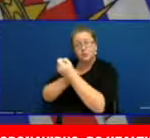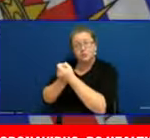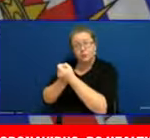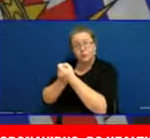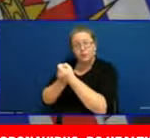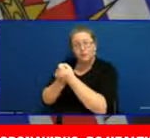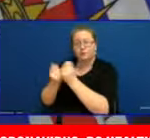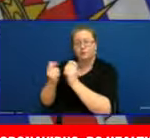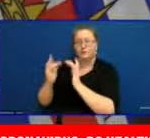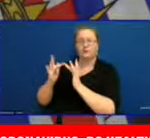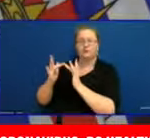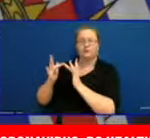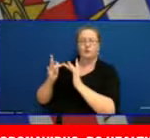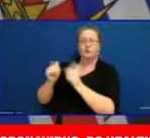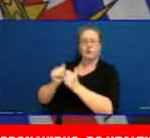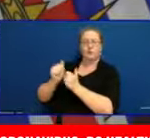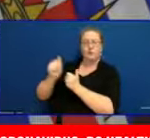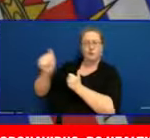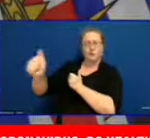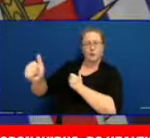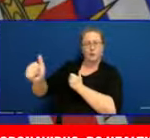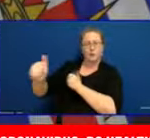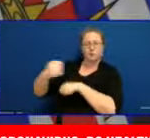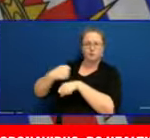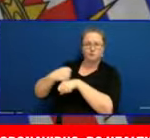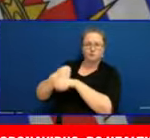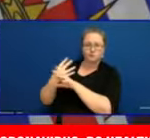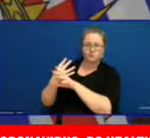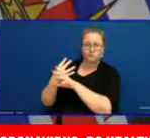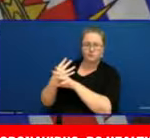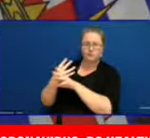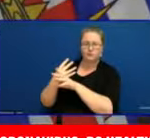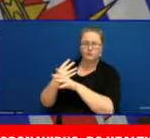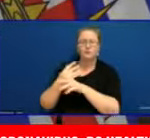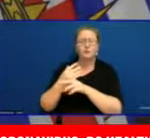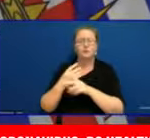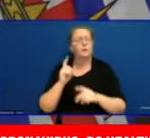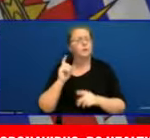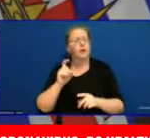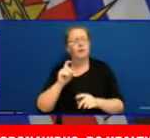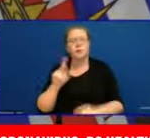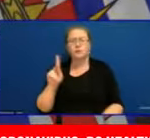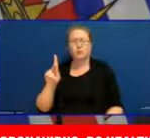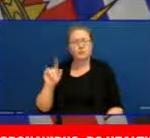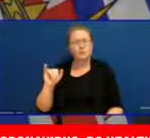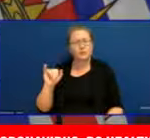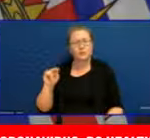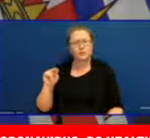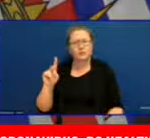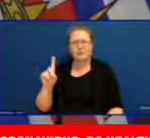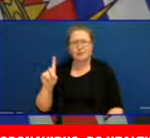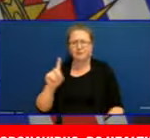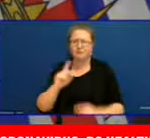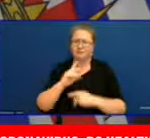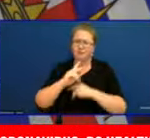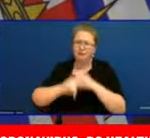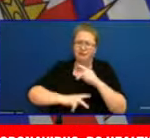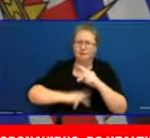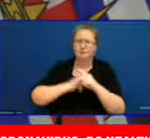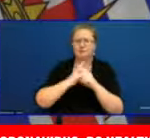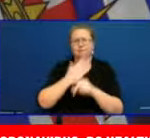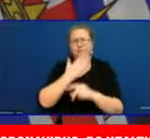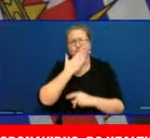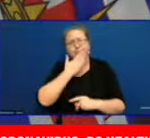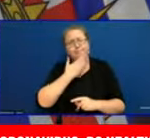it virtually. And we need, of course, to remember that we need to be kind to each other. This is not an